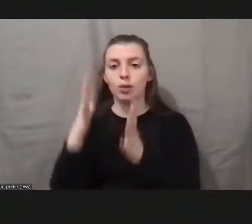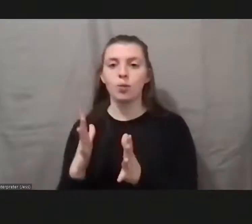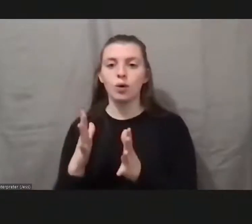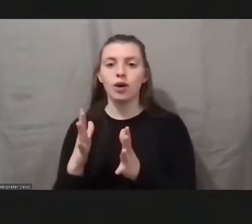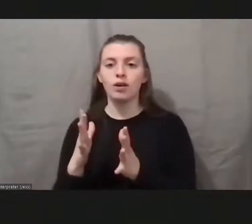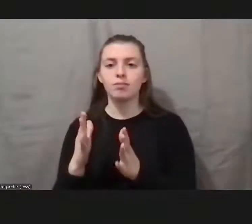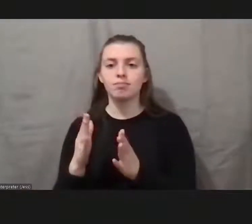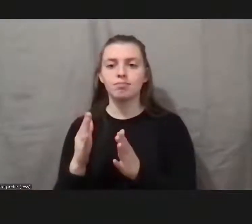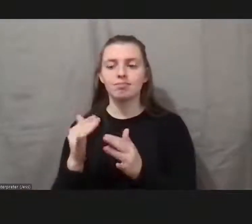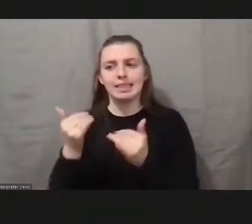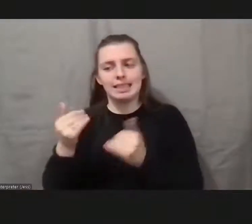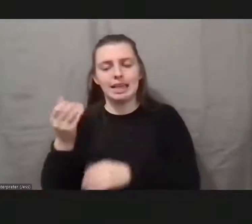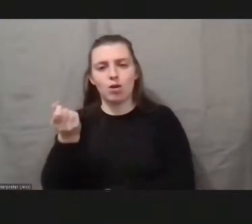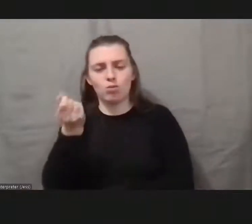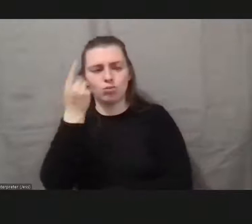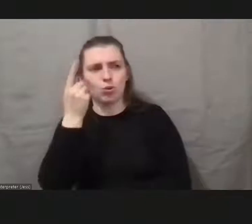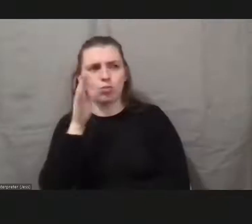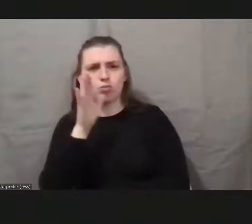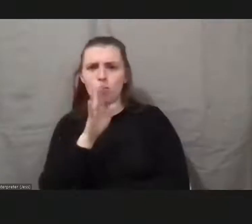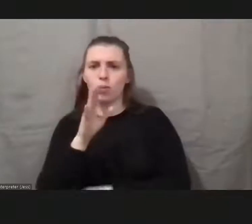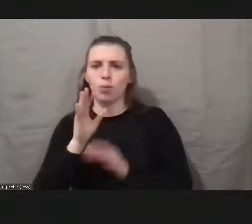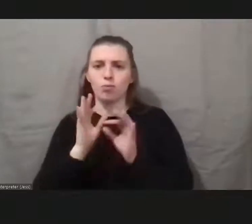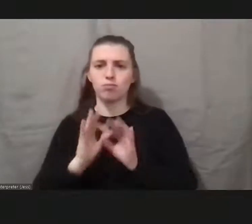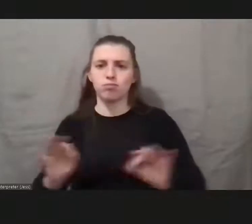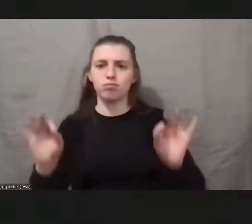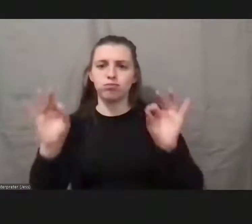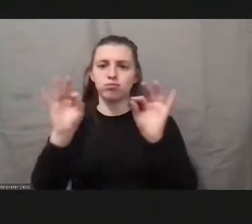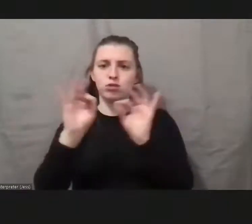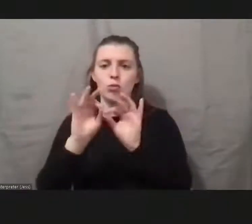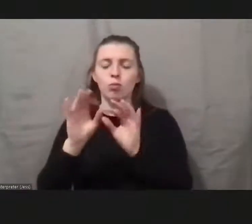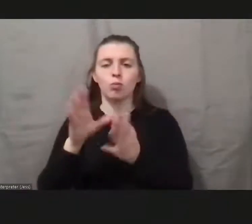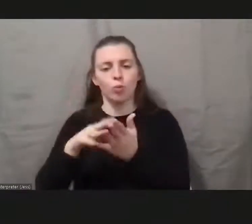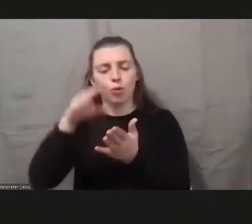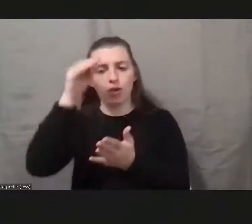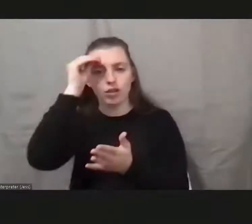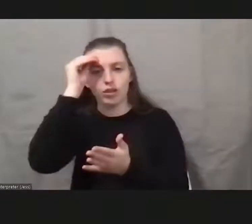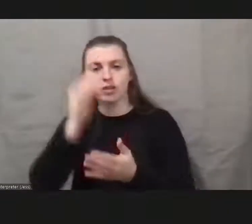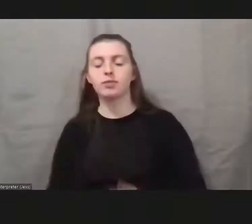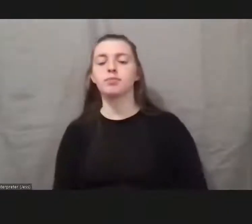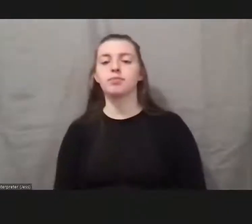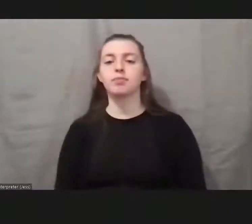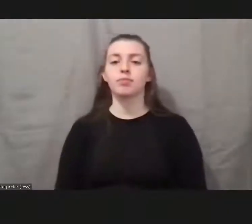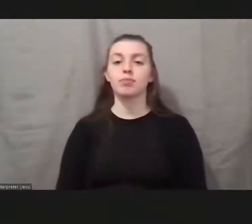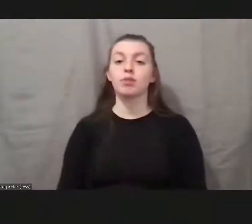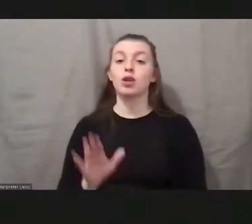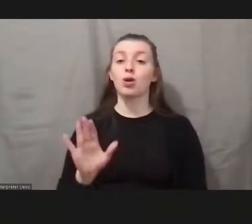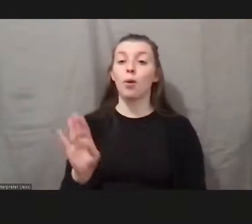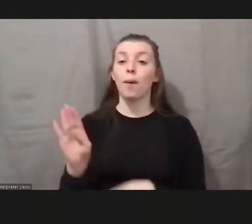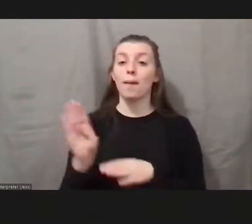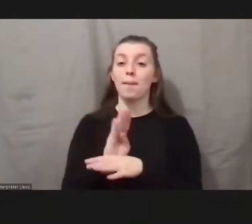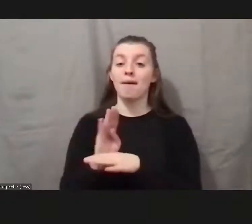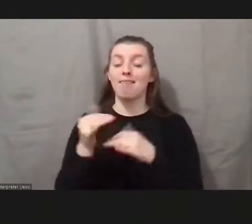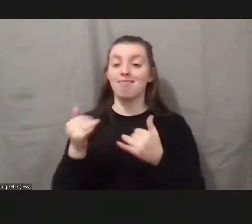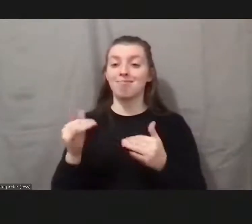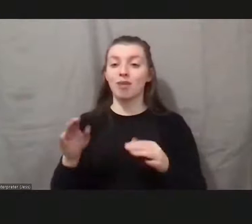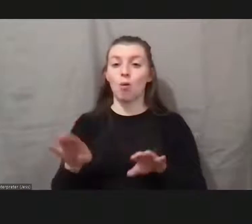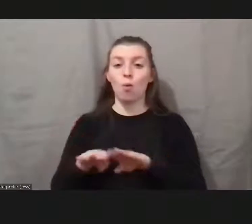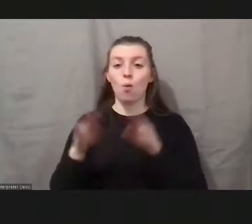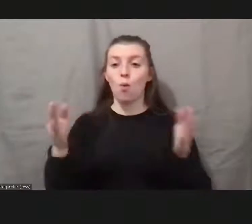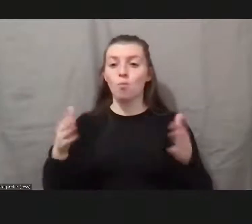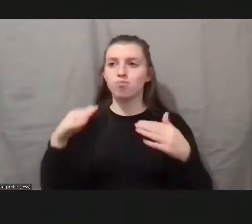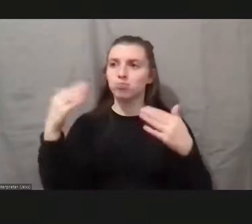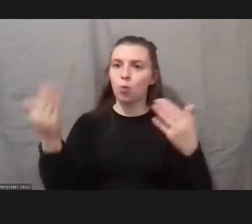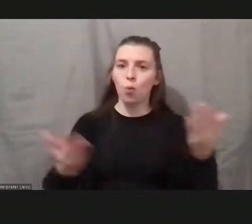what's important to you, but by creating a very open and welcoming space within your business, your clients,